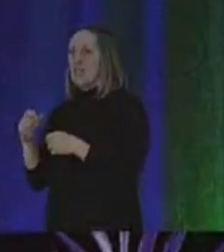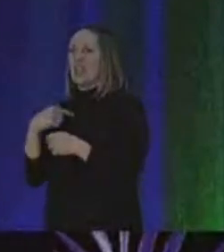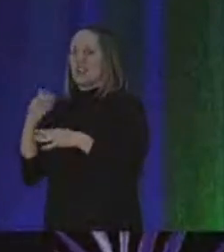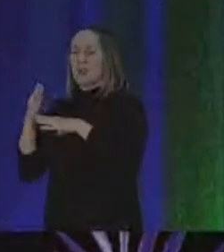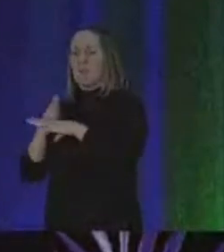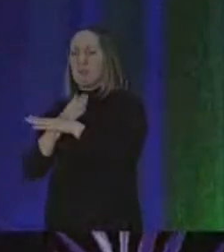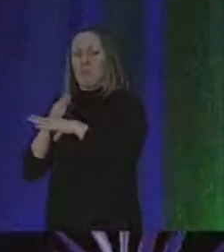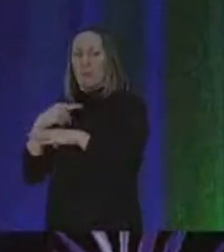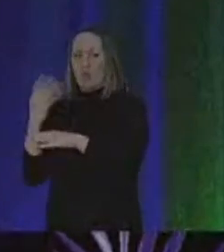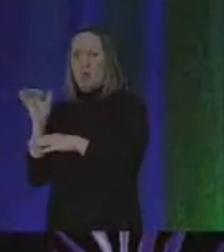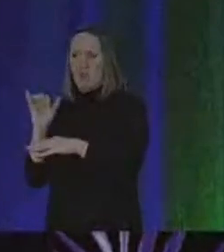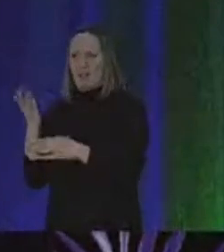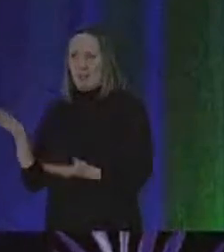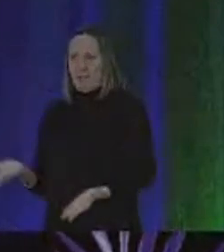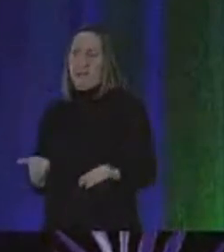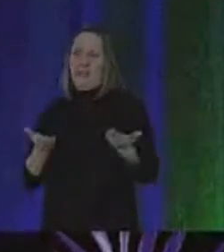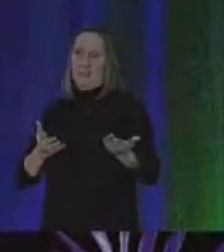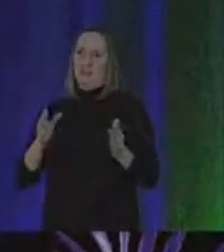that looks a lot like this diagram.